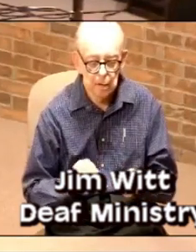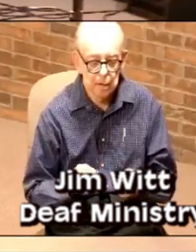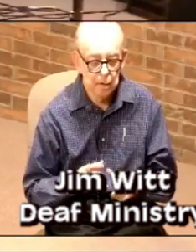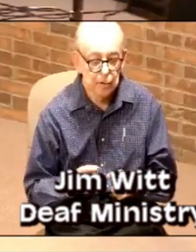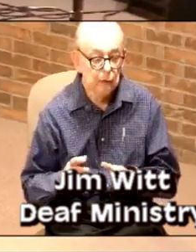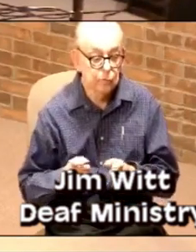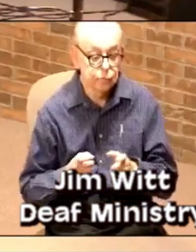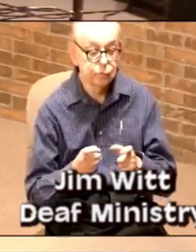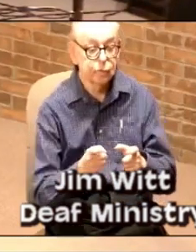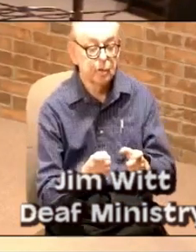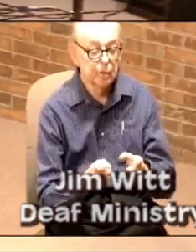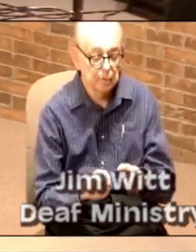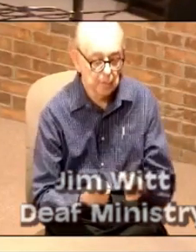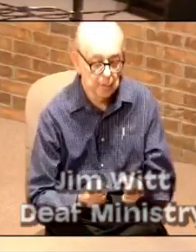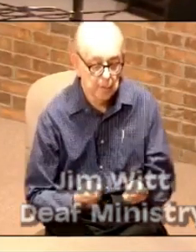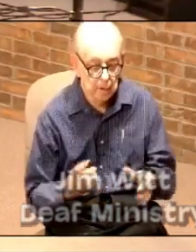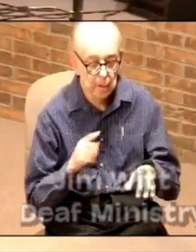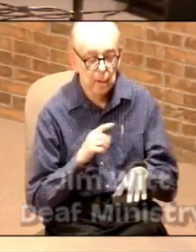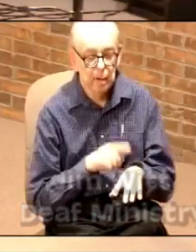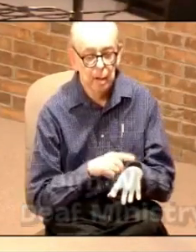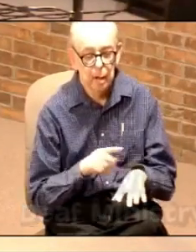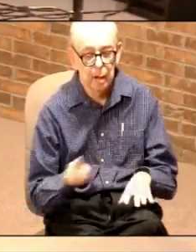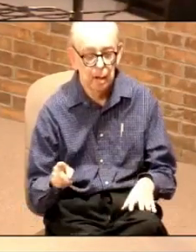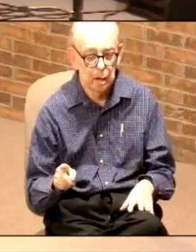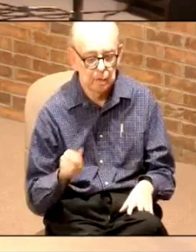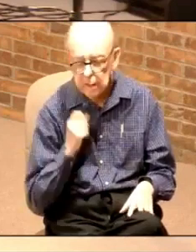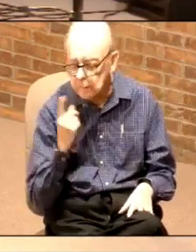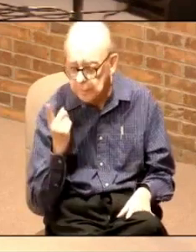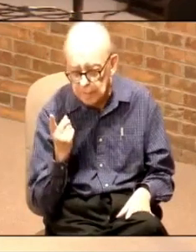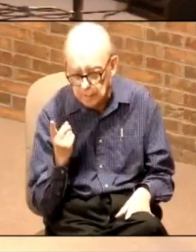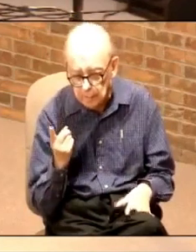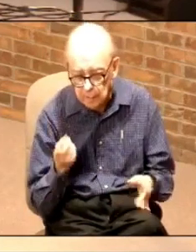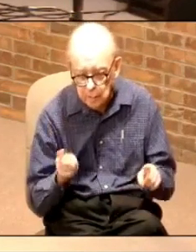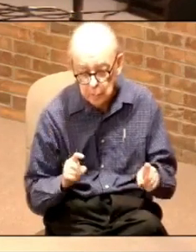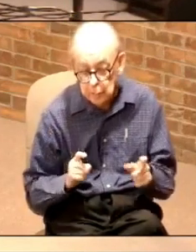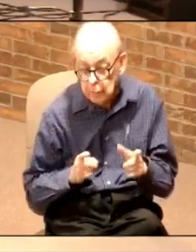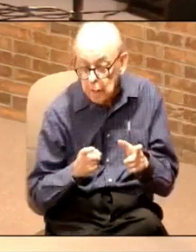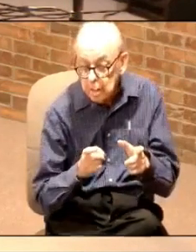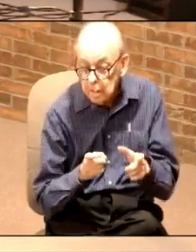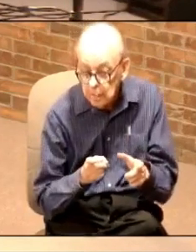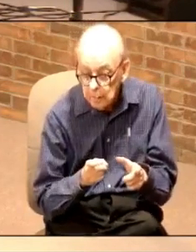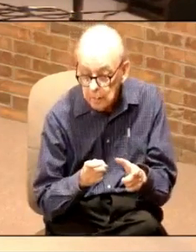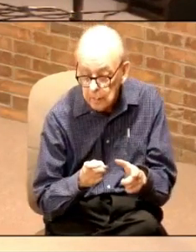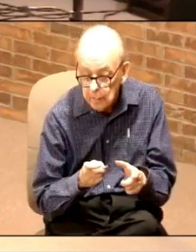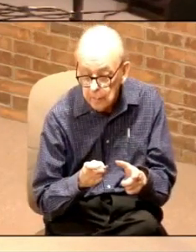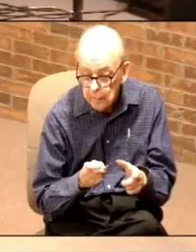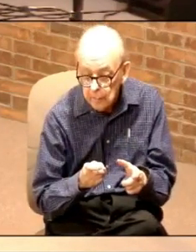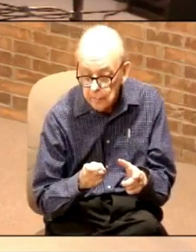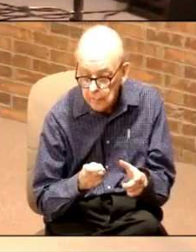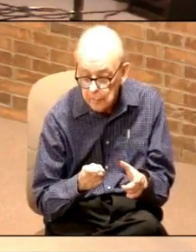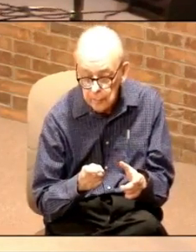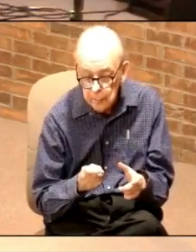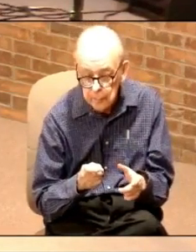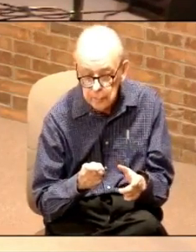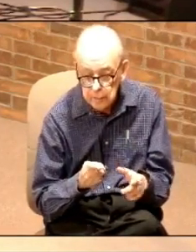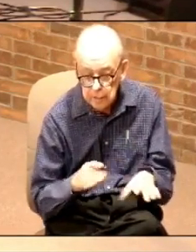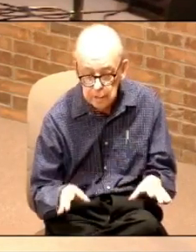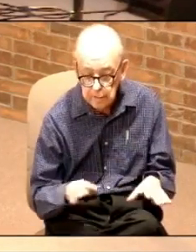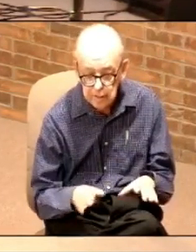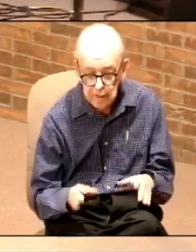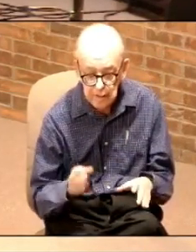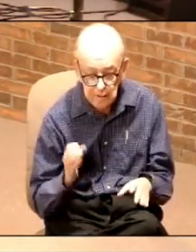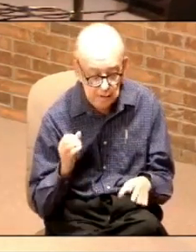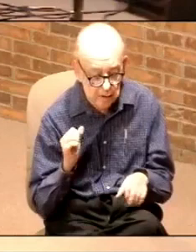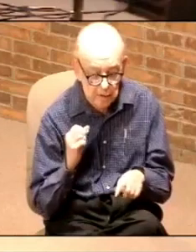running. And a lot of times they fail to realize that when you run, it does a lot of wear and tear